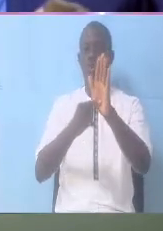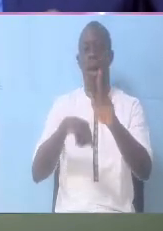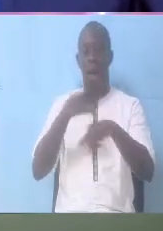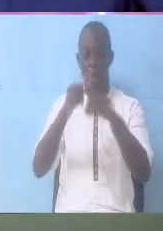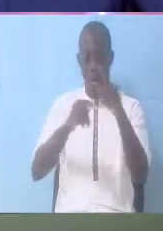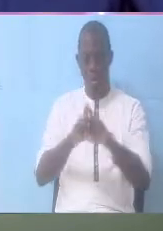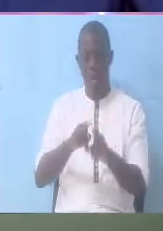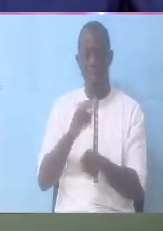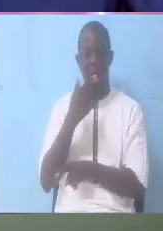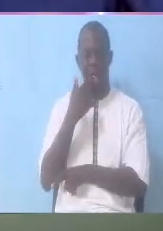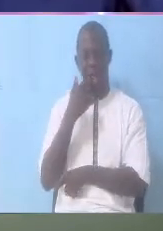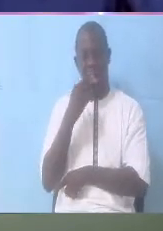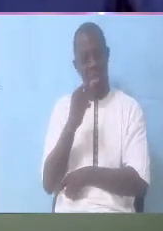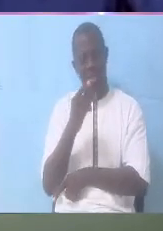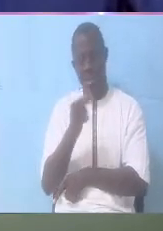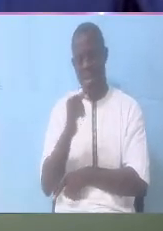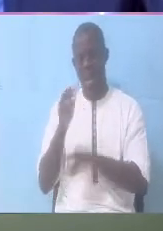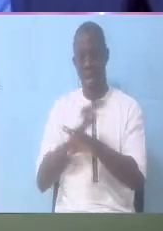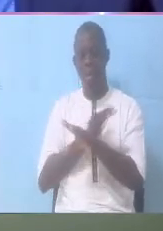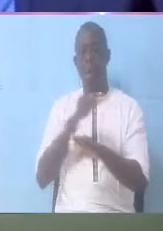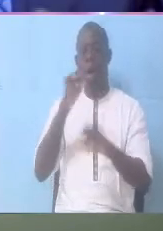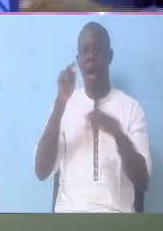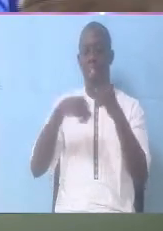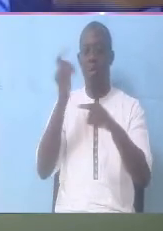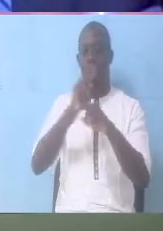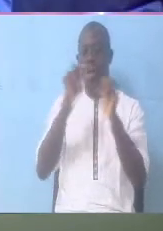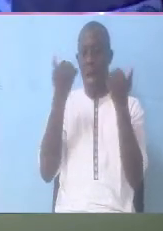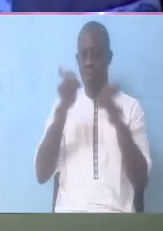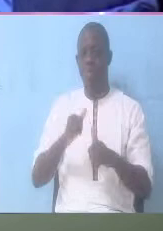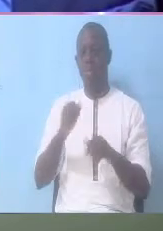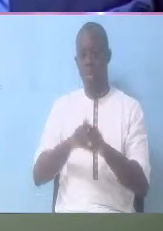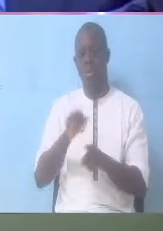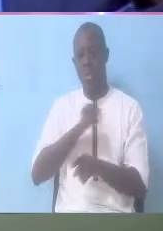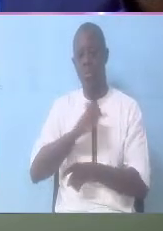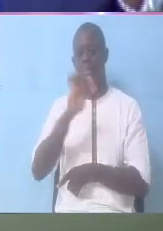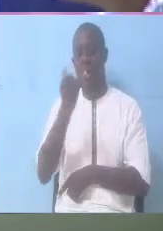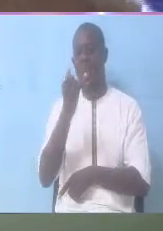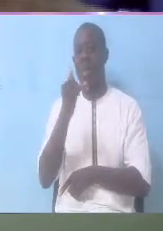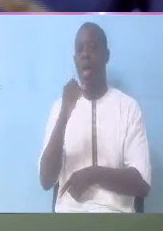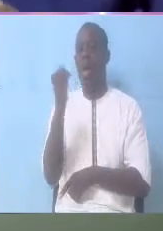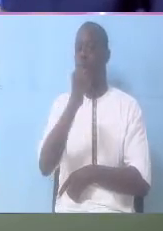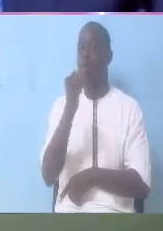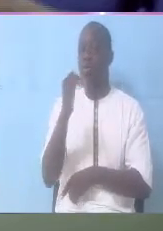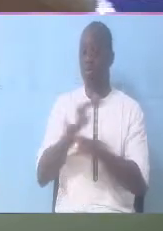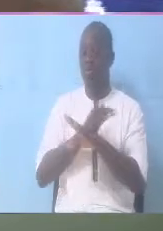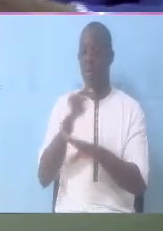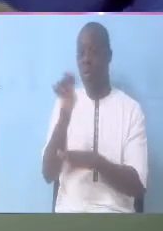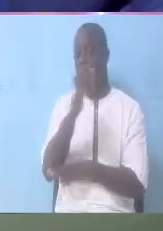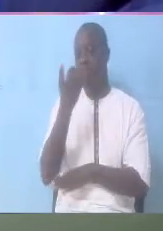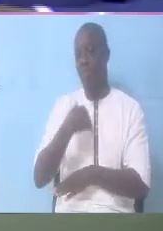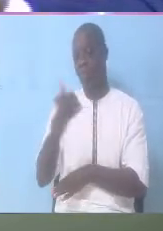regret. Yes, because Tumbul had lied to him on so many things. Because he was misled into the action he